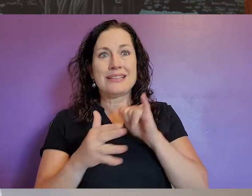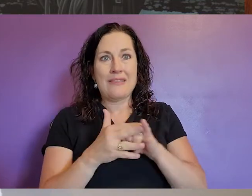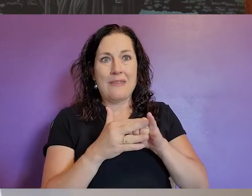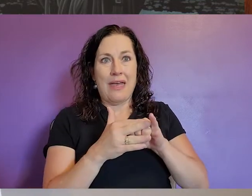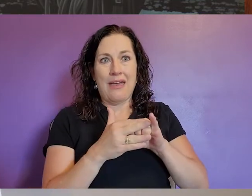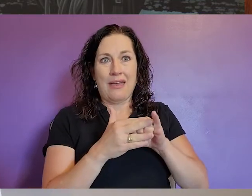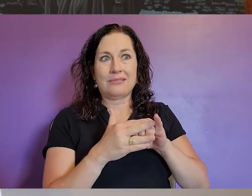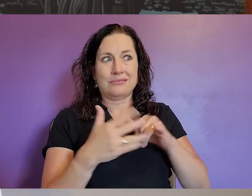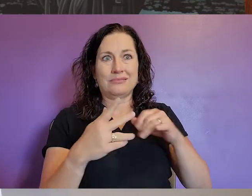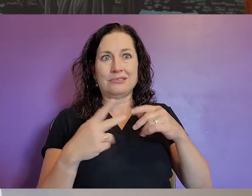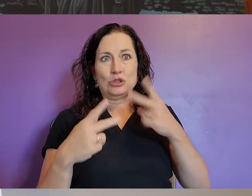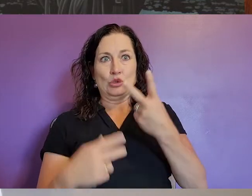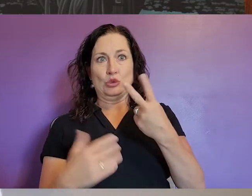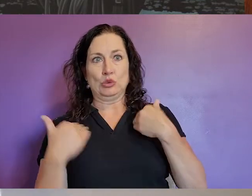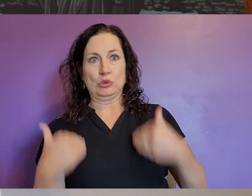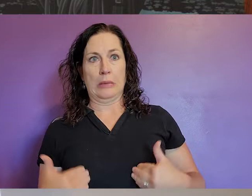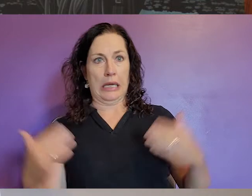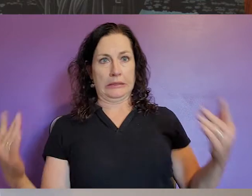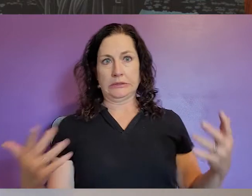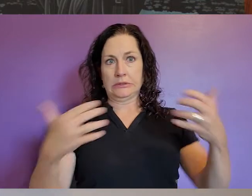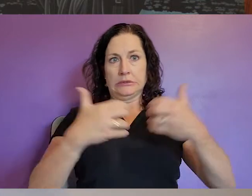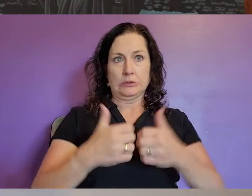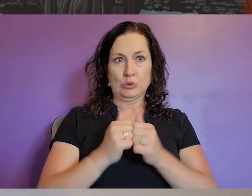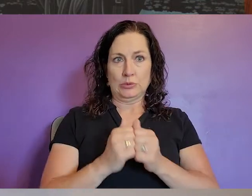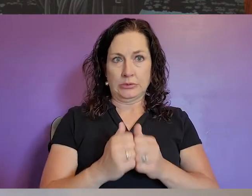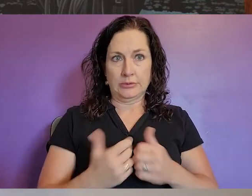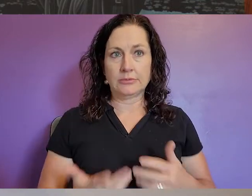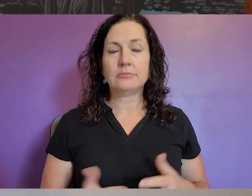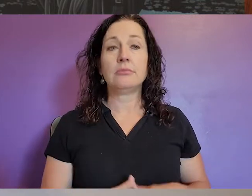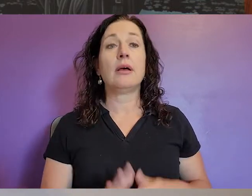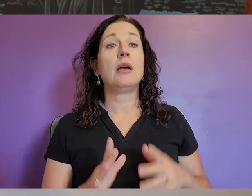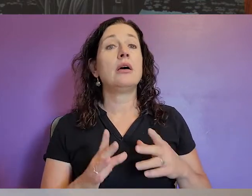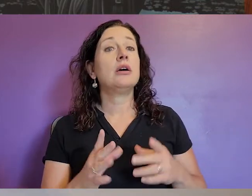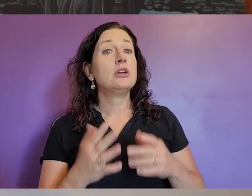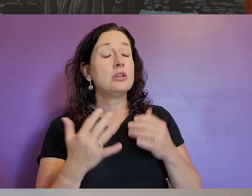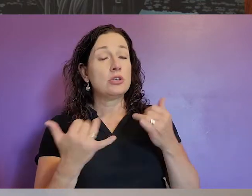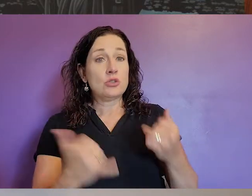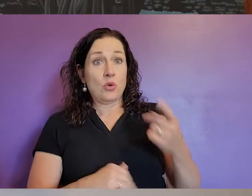And so what we're celebrating